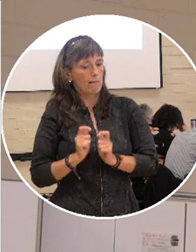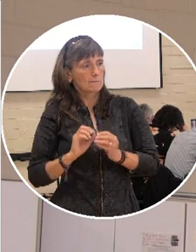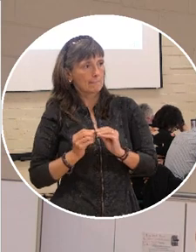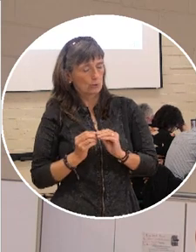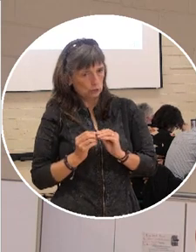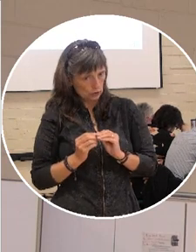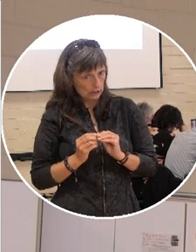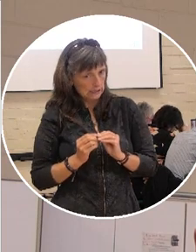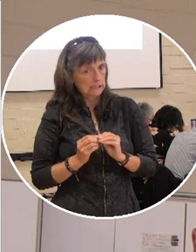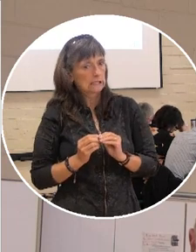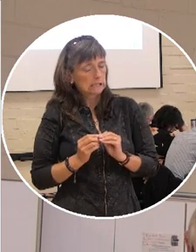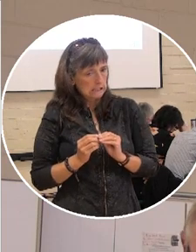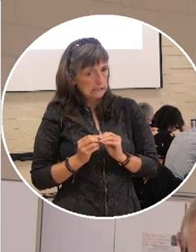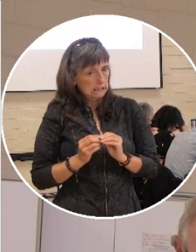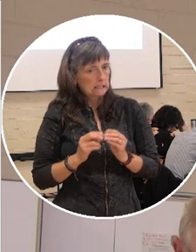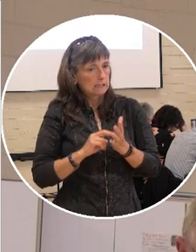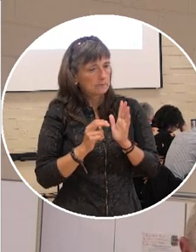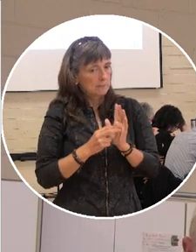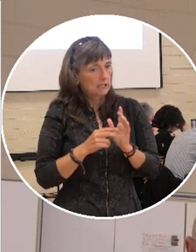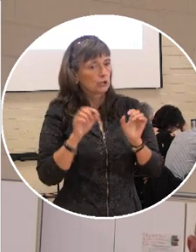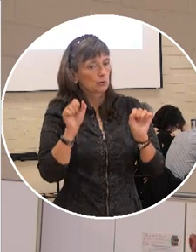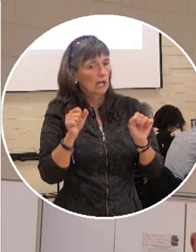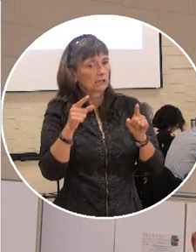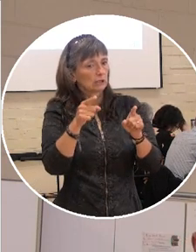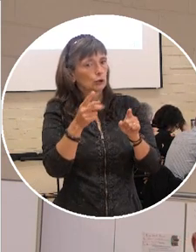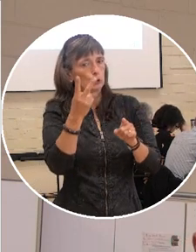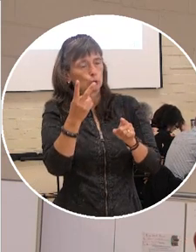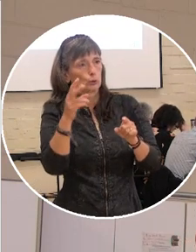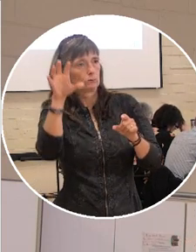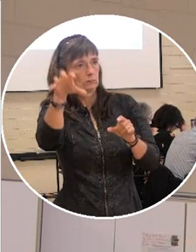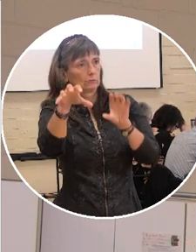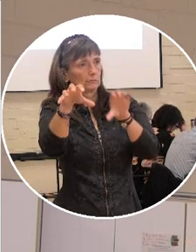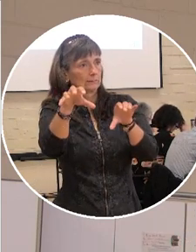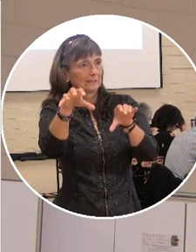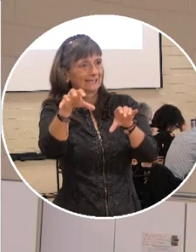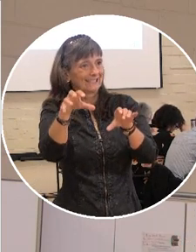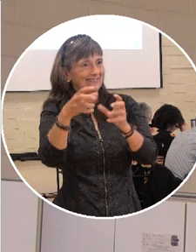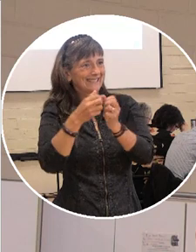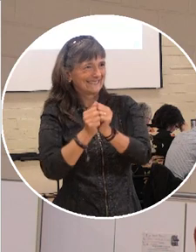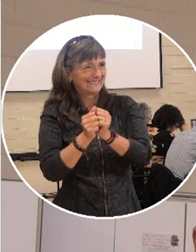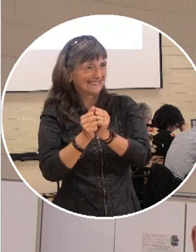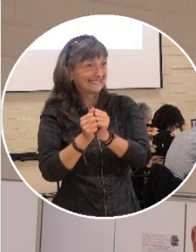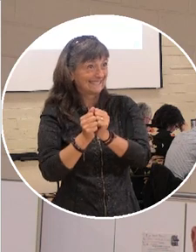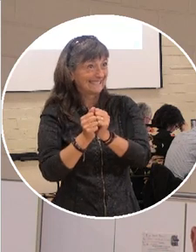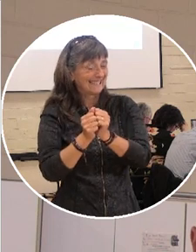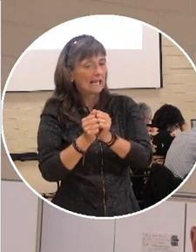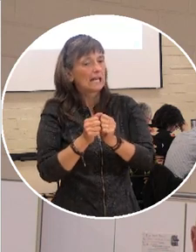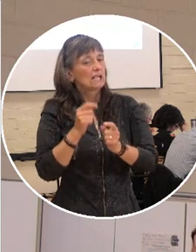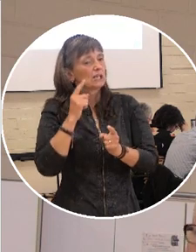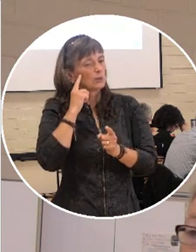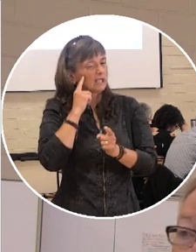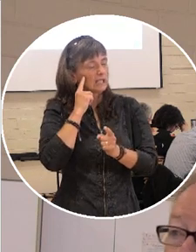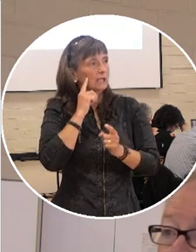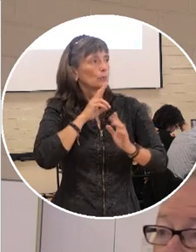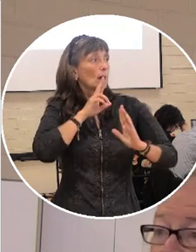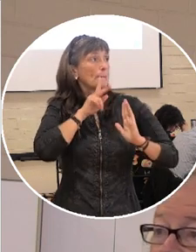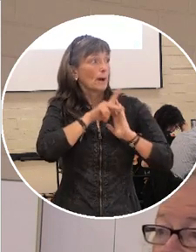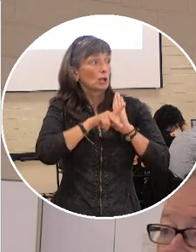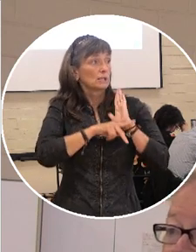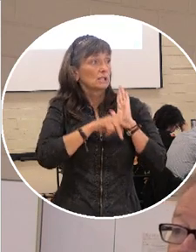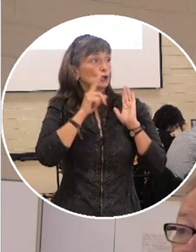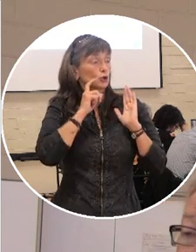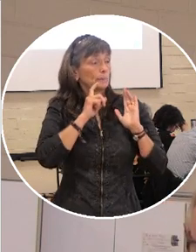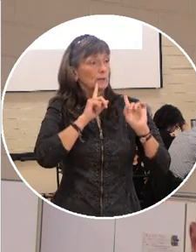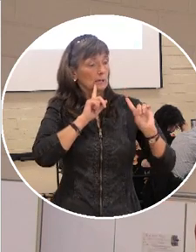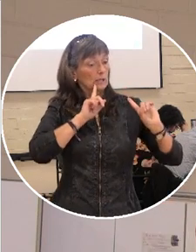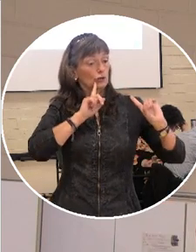regulations and add to policy directives. Committee members felt that this particular provision should be a policy directive as